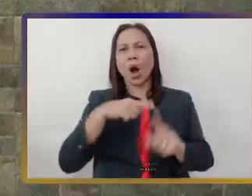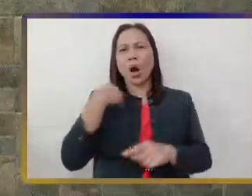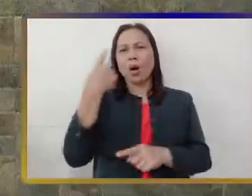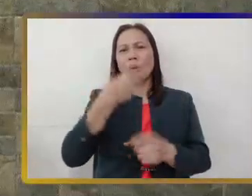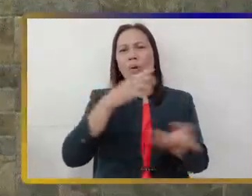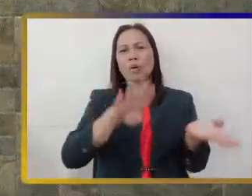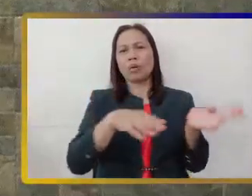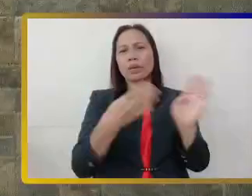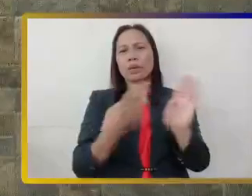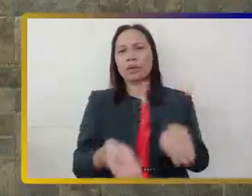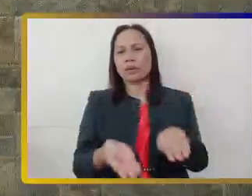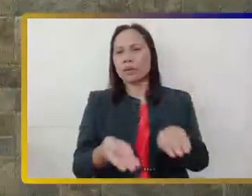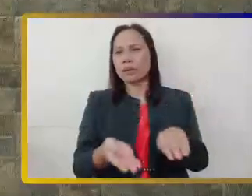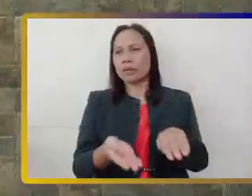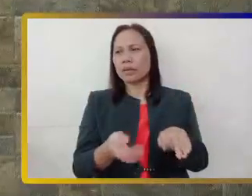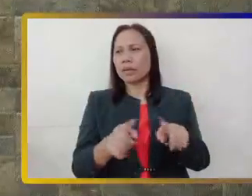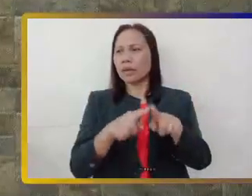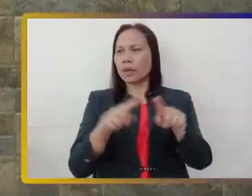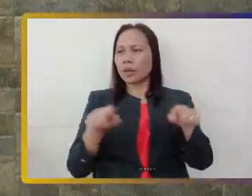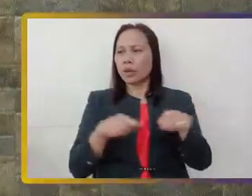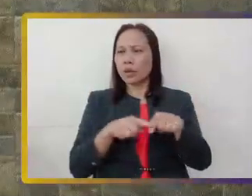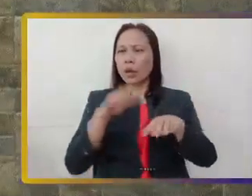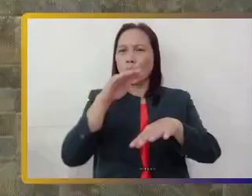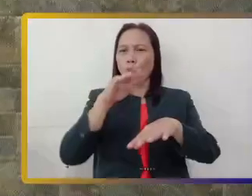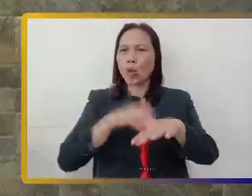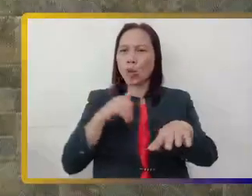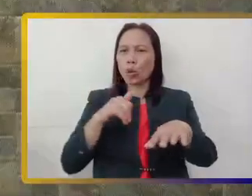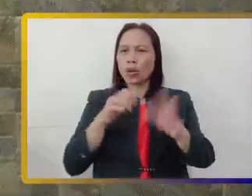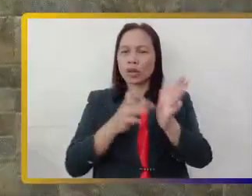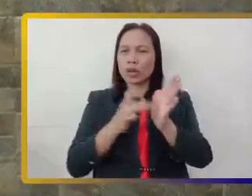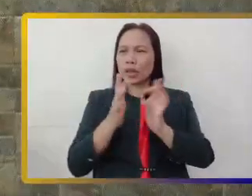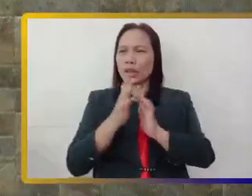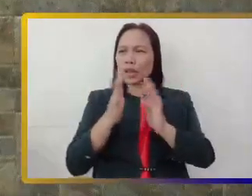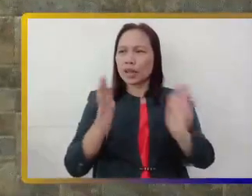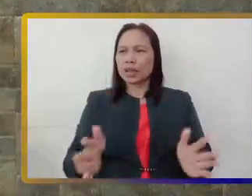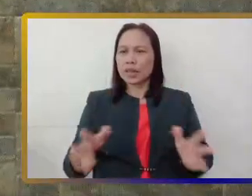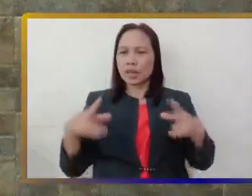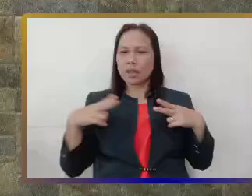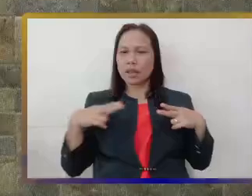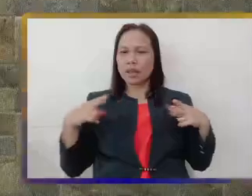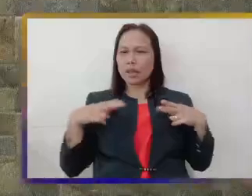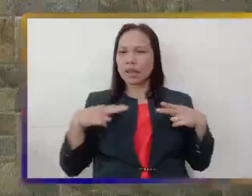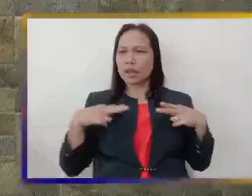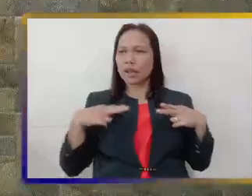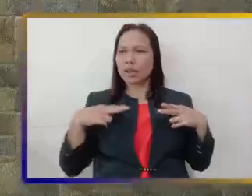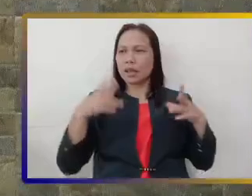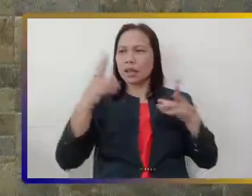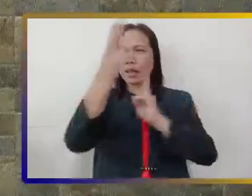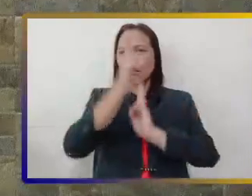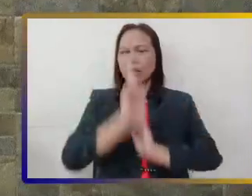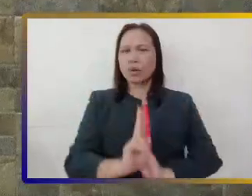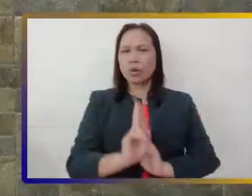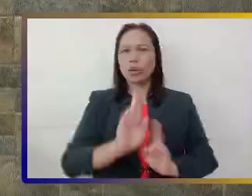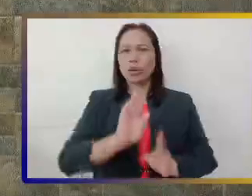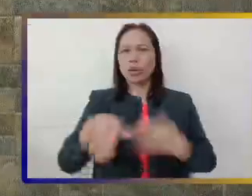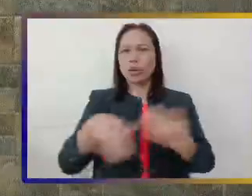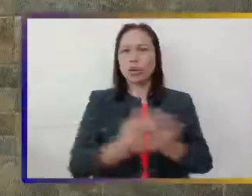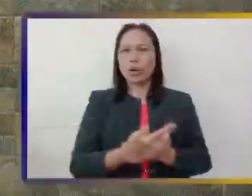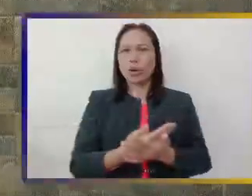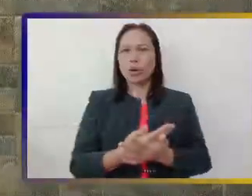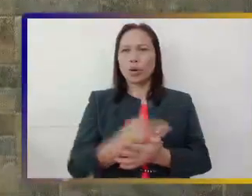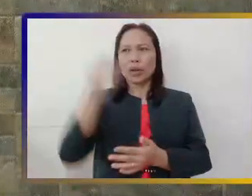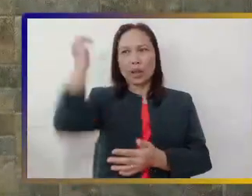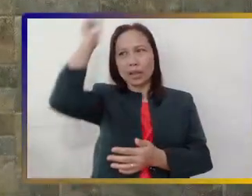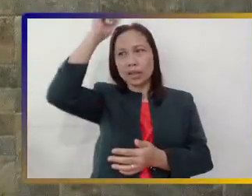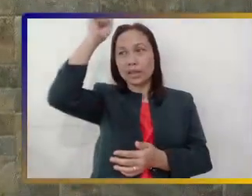away also They call it a Christian holiday In Honor of all the Saints